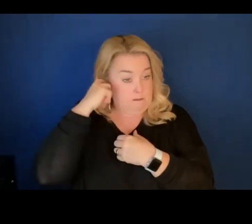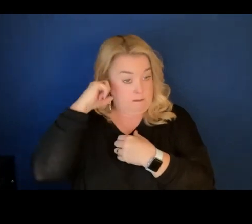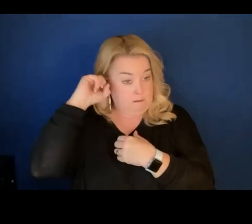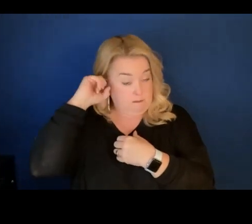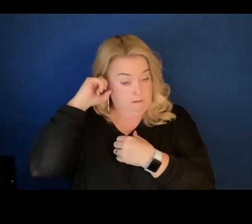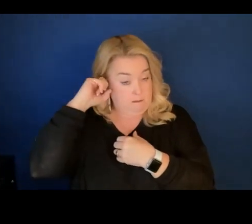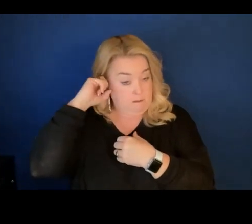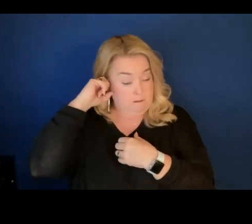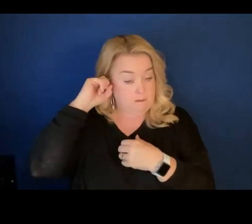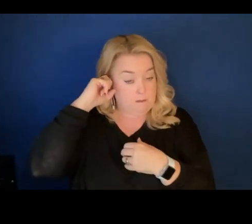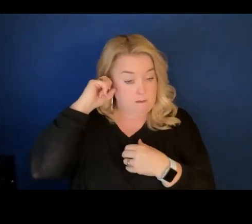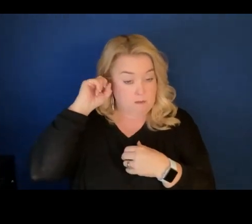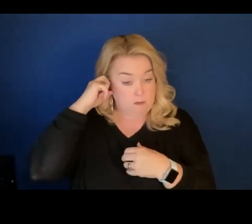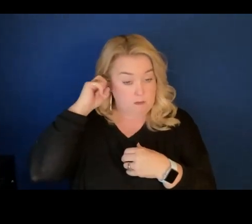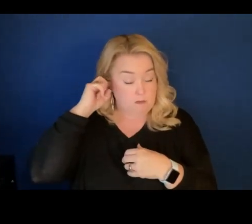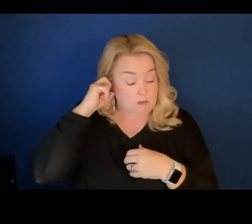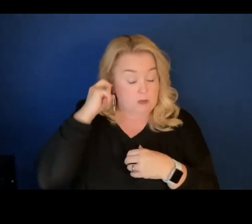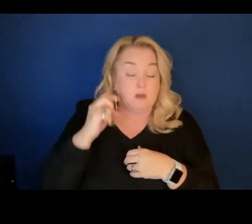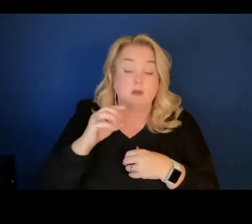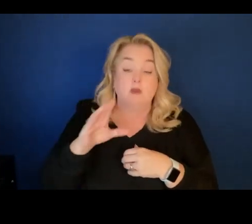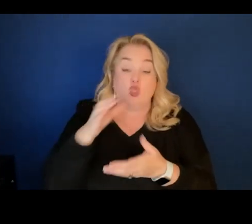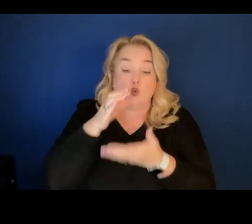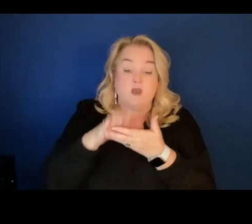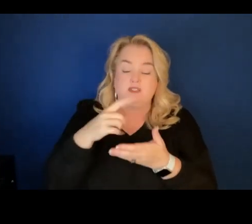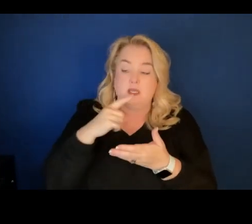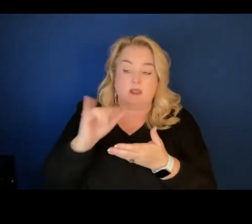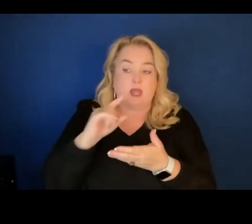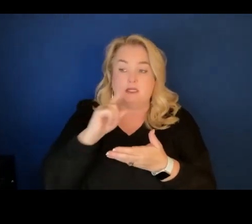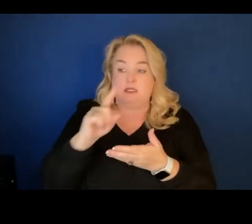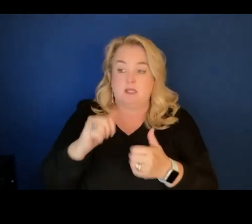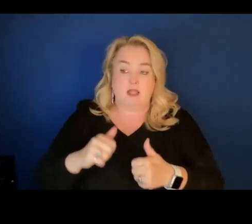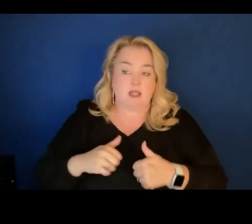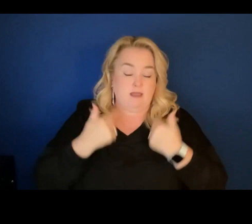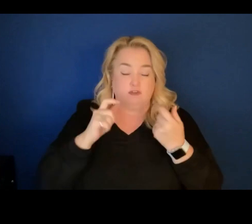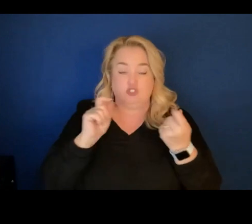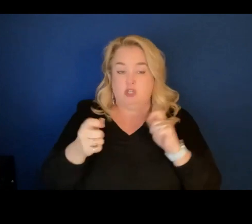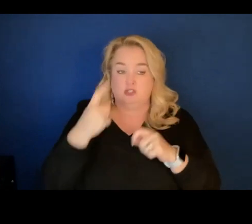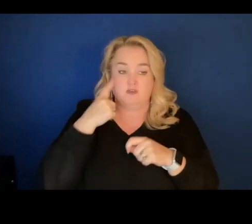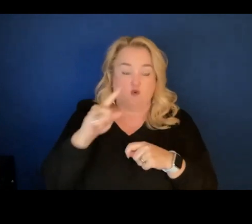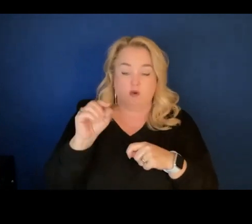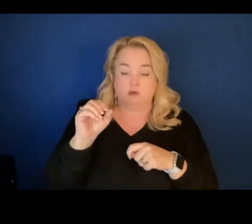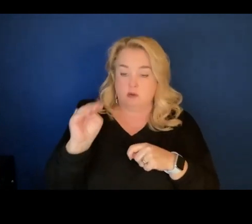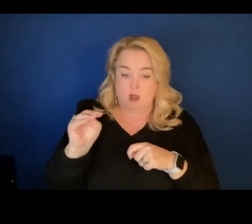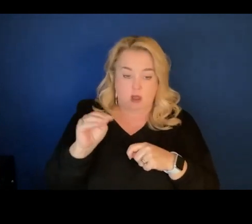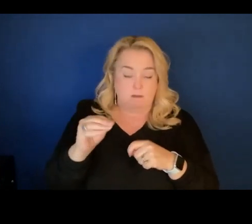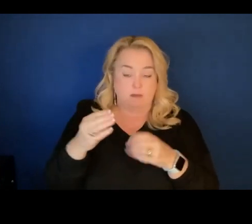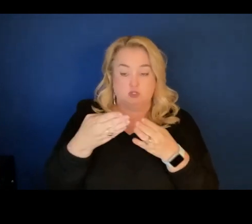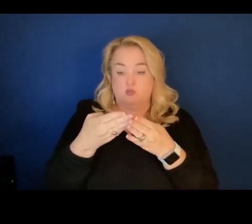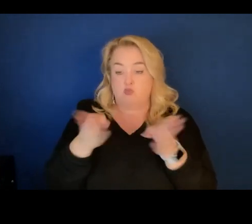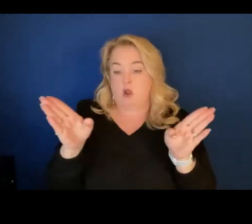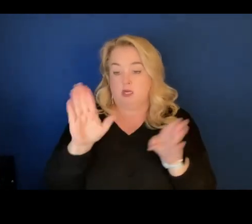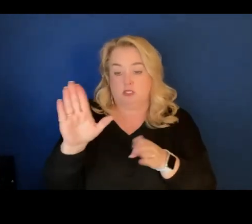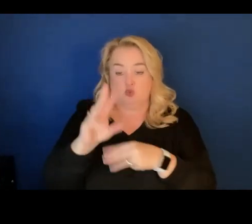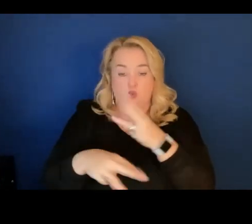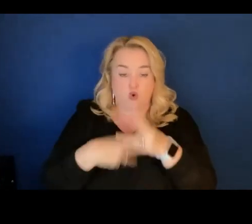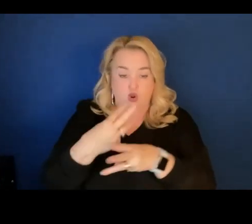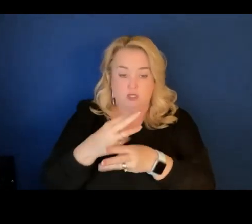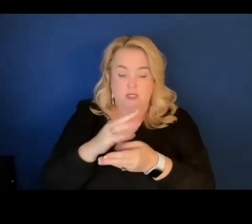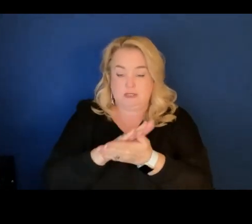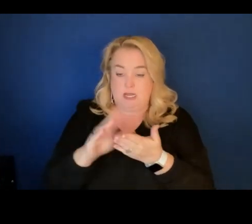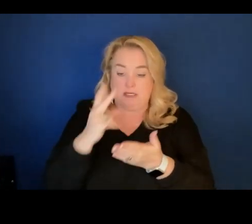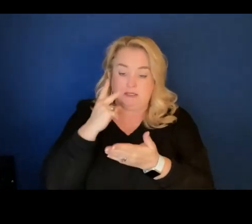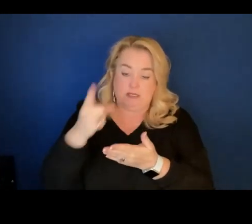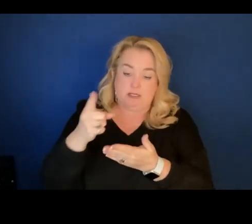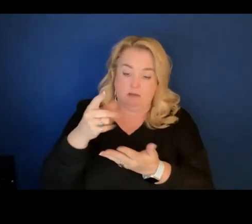respite service. She says, "This has been life-changing for Tom. This has broadened his world, and it's so nice to see him engaged